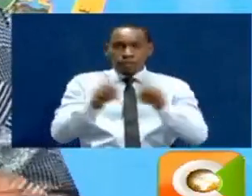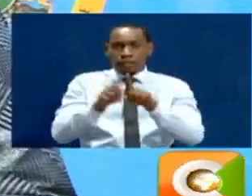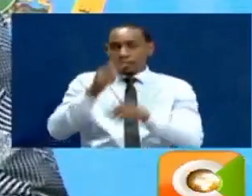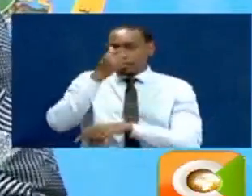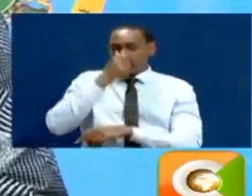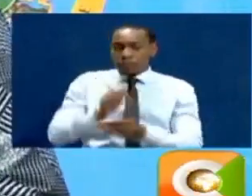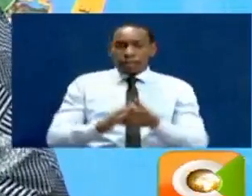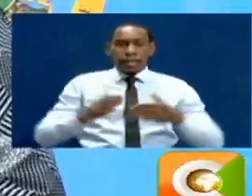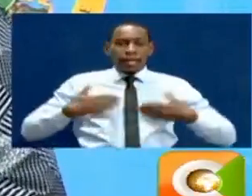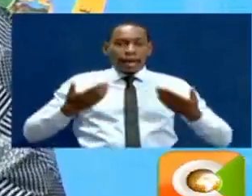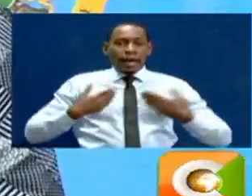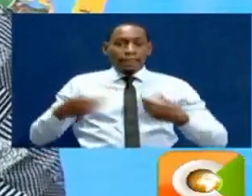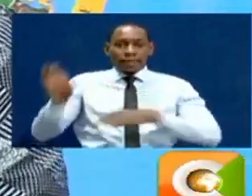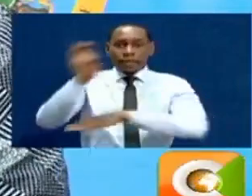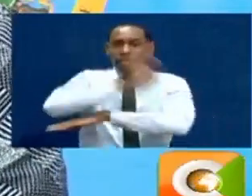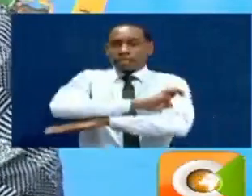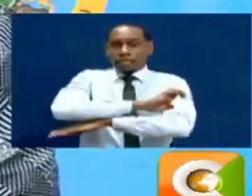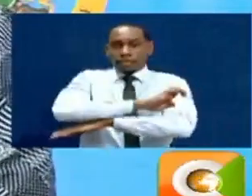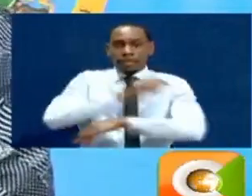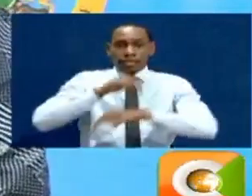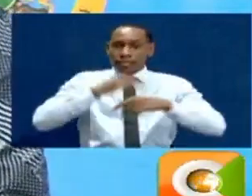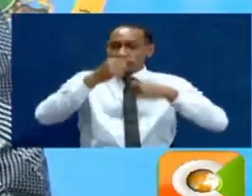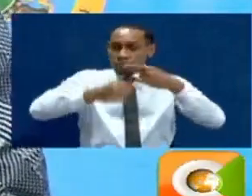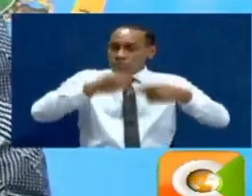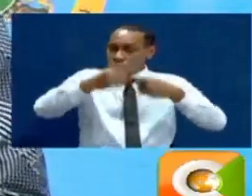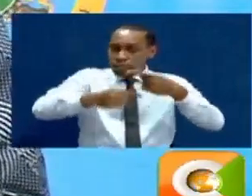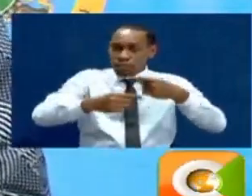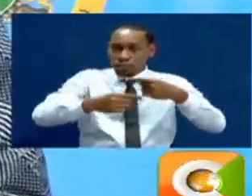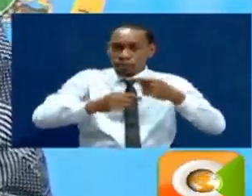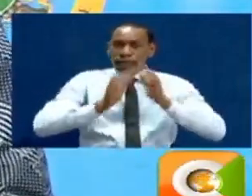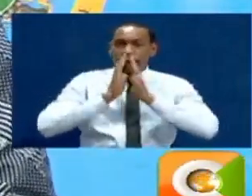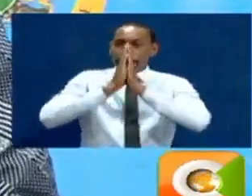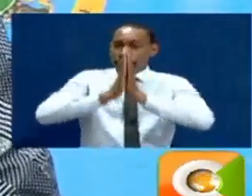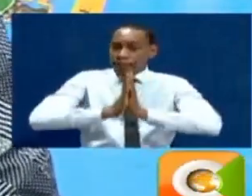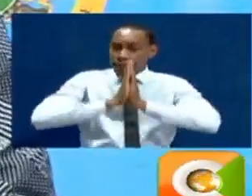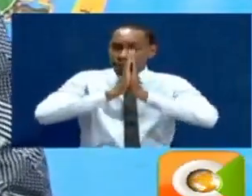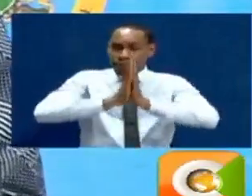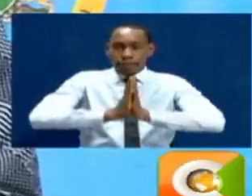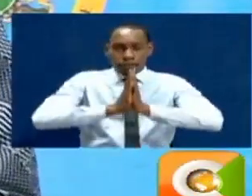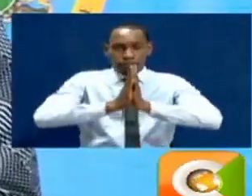I wish you a happy Easter as we continue to pray in our home.